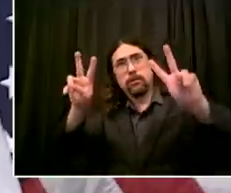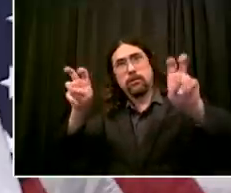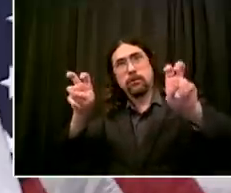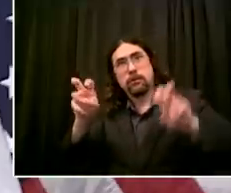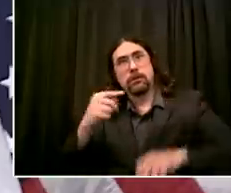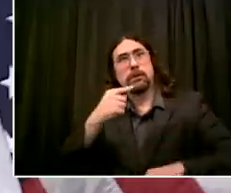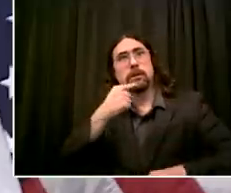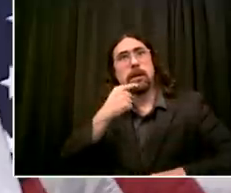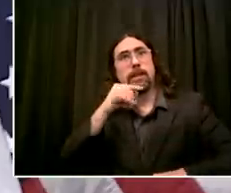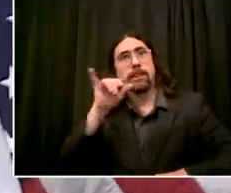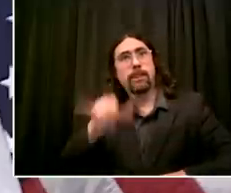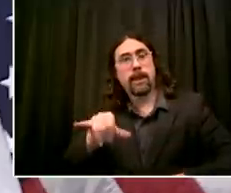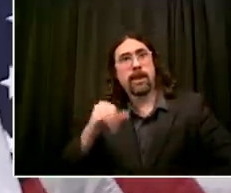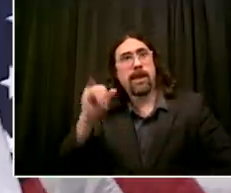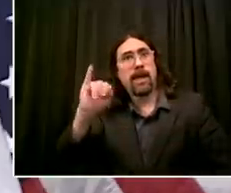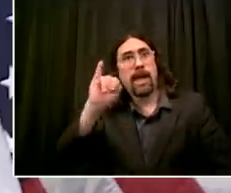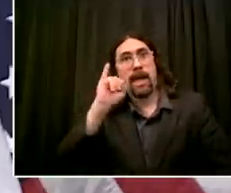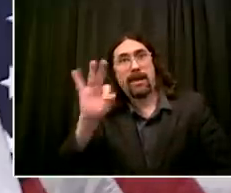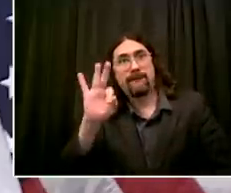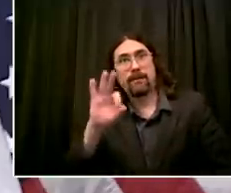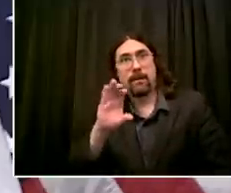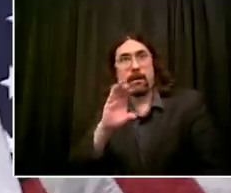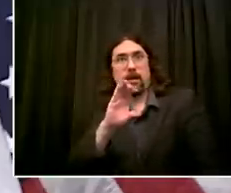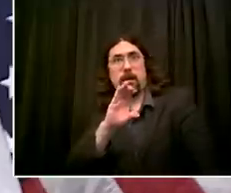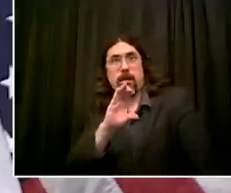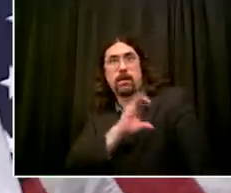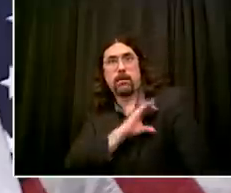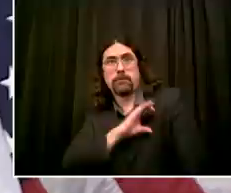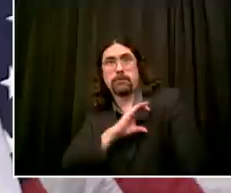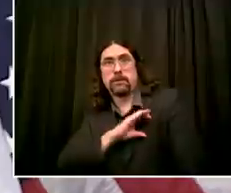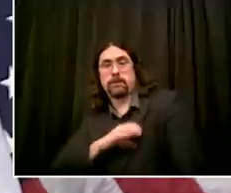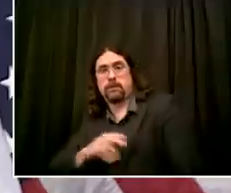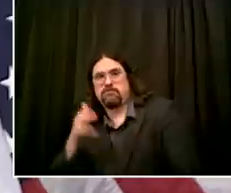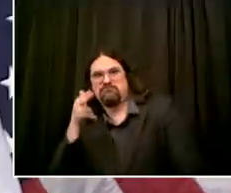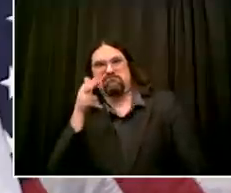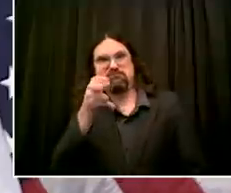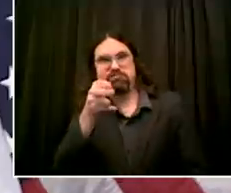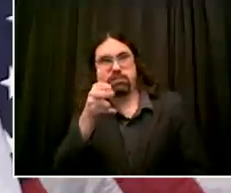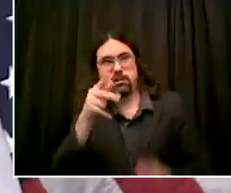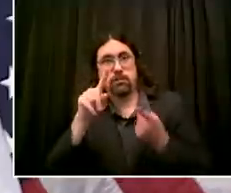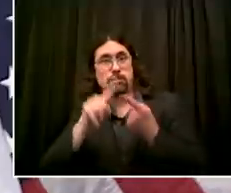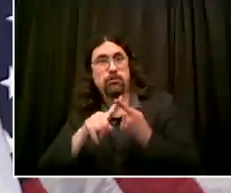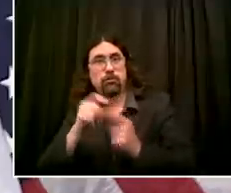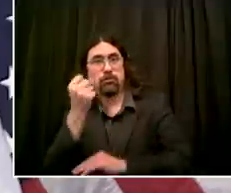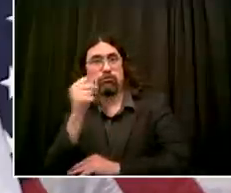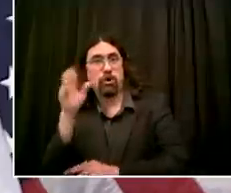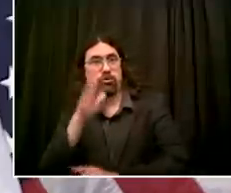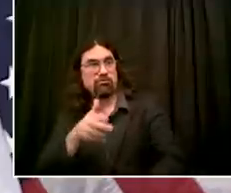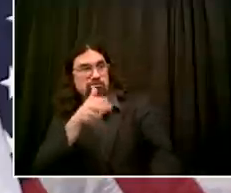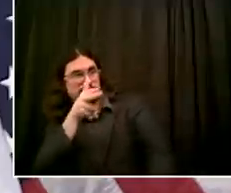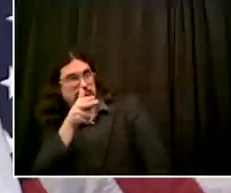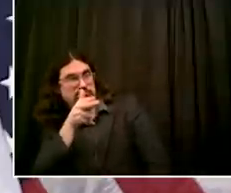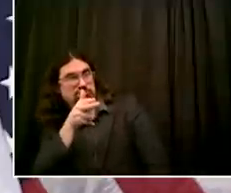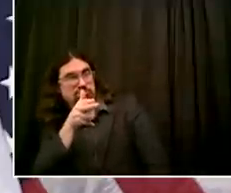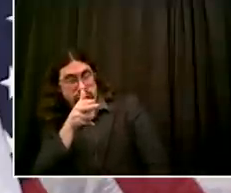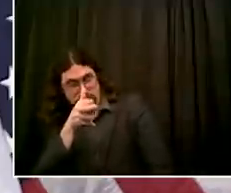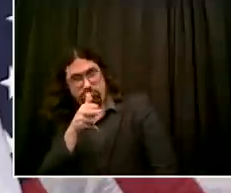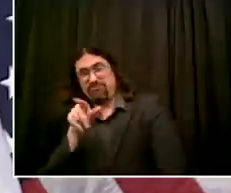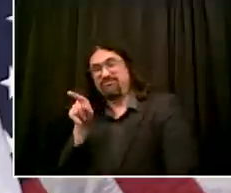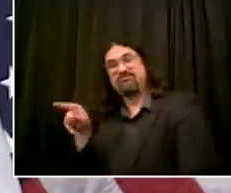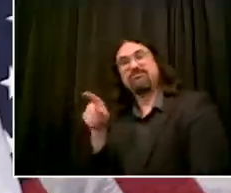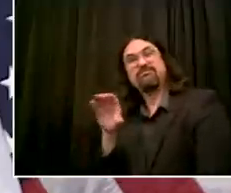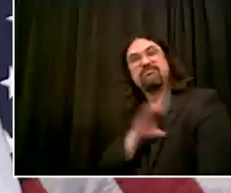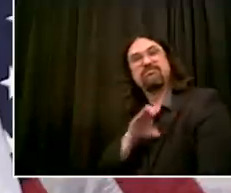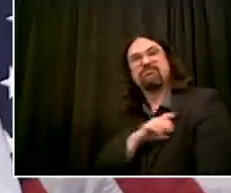showed seconds before the video that everybody was commenting on Monday, his commanding officer, a lieutenant, was attacked with a